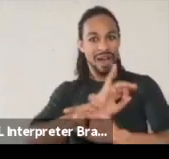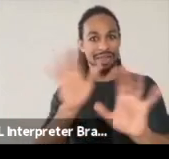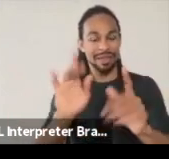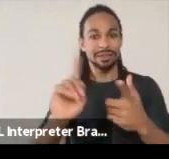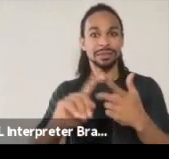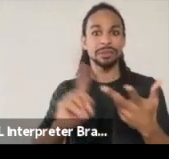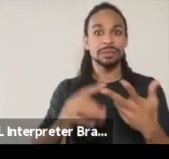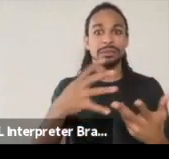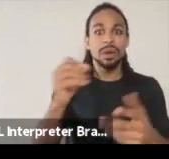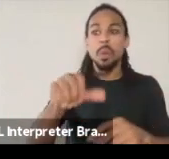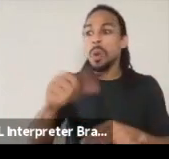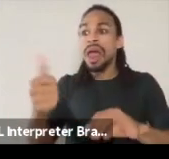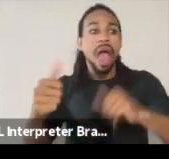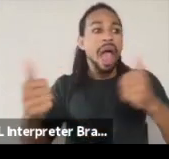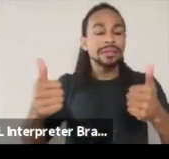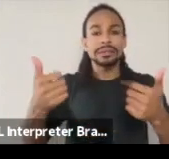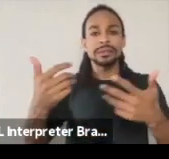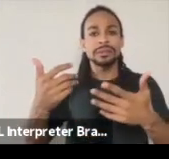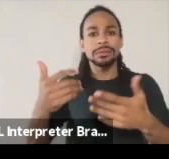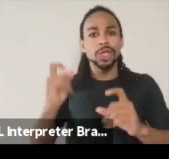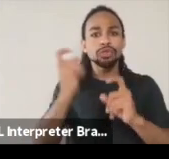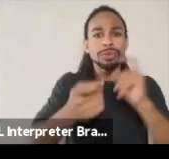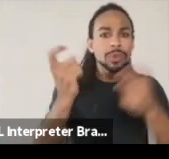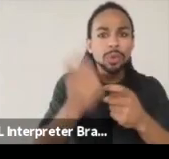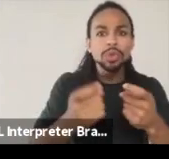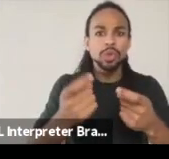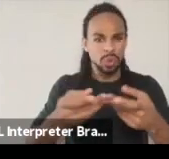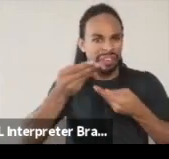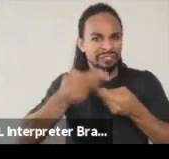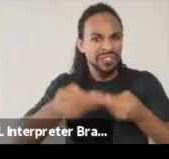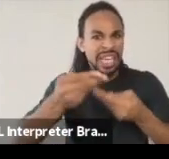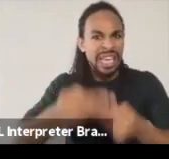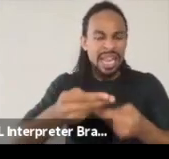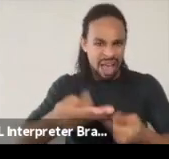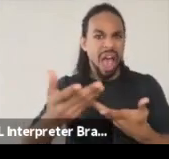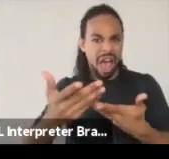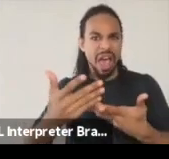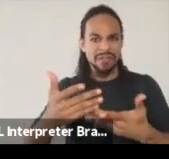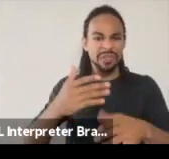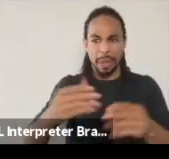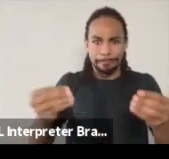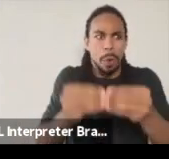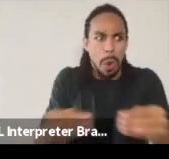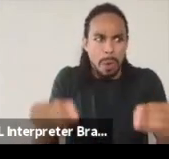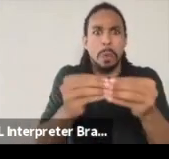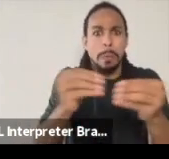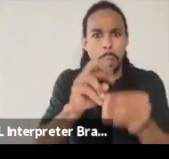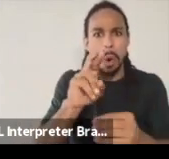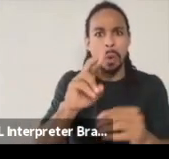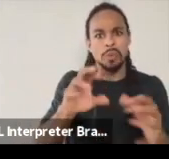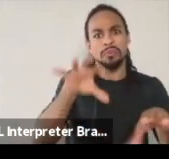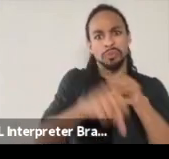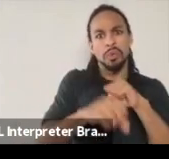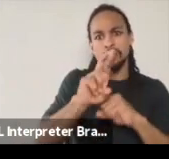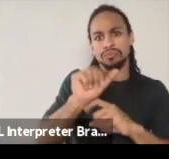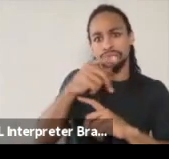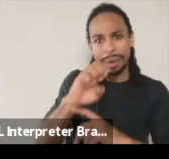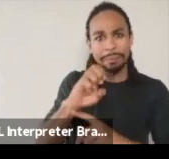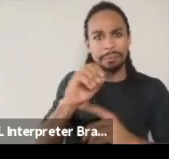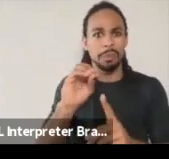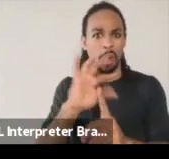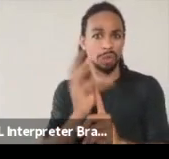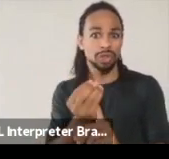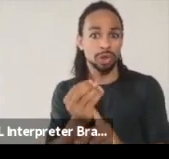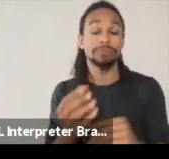rape culture. So that was the reason that we wanted to bring you all together. And before I pass it to Alicia to tell us a little bit